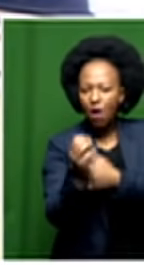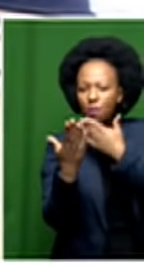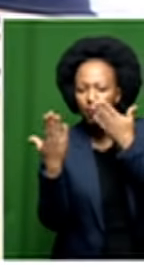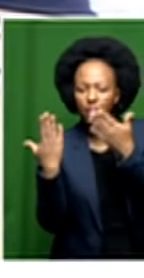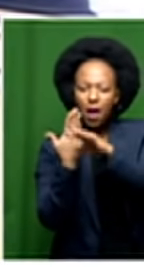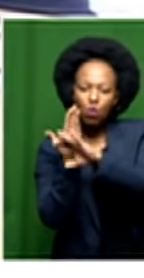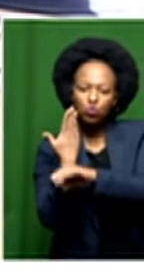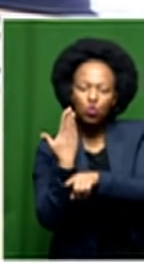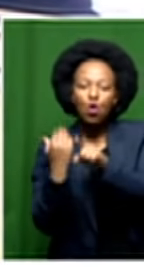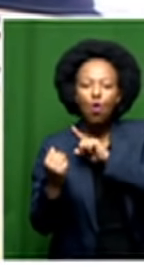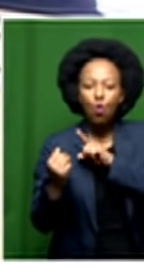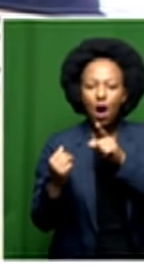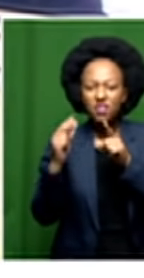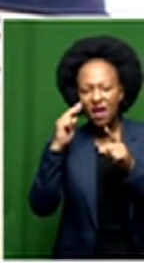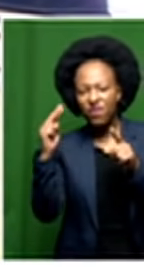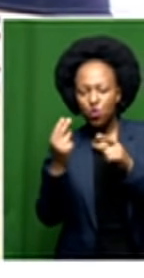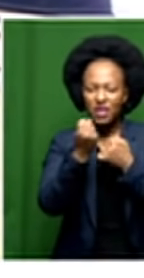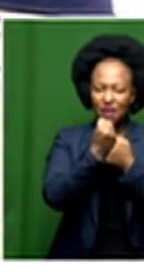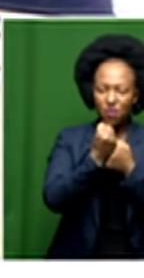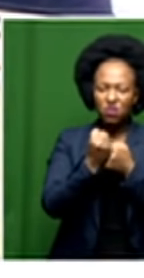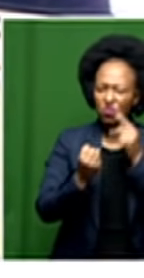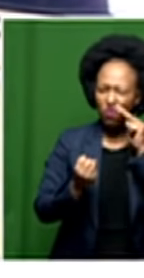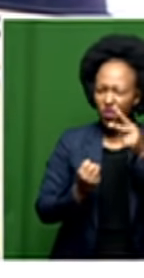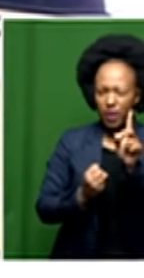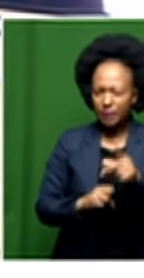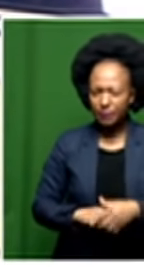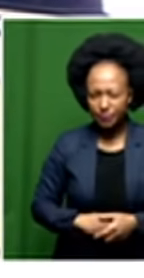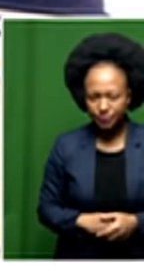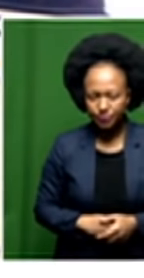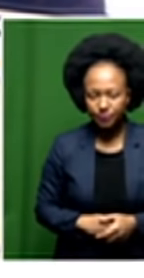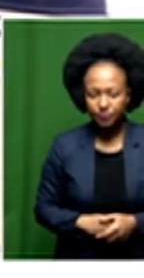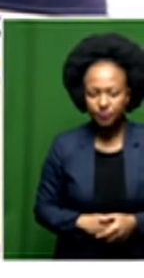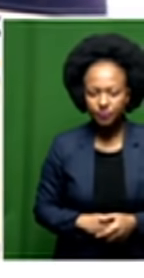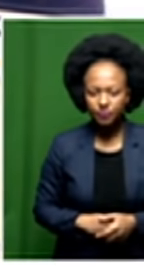concurrent with their view. So what is your view on that one?